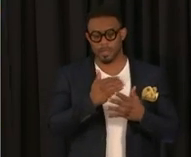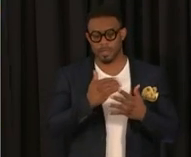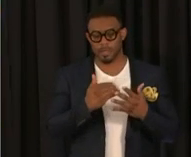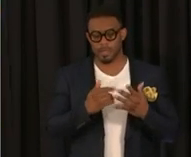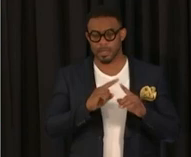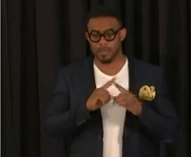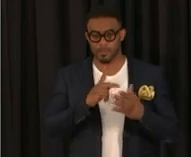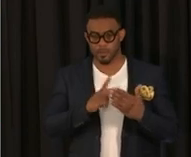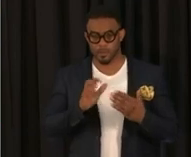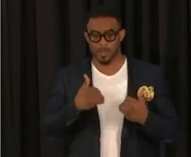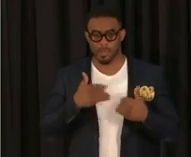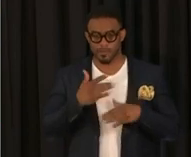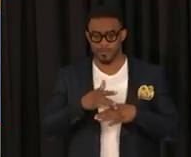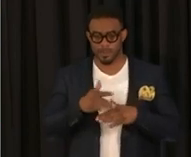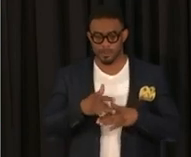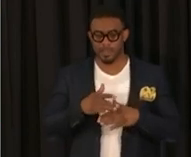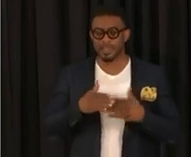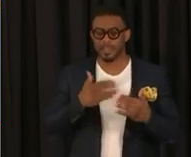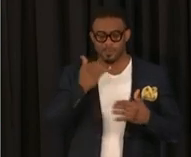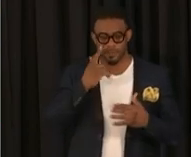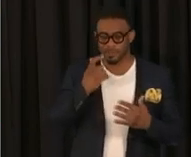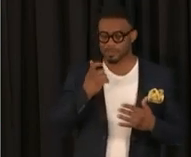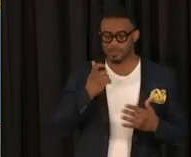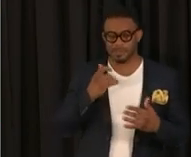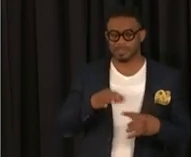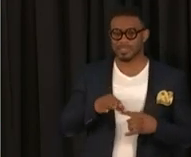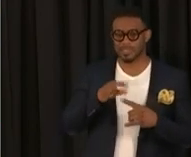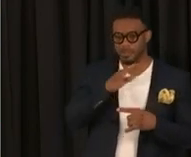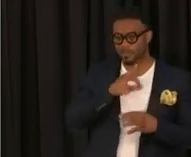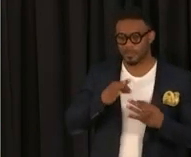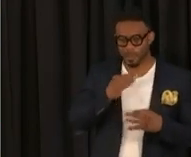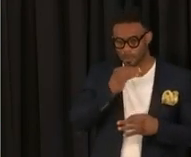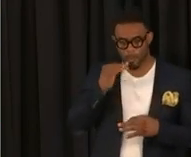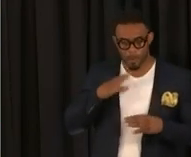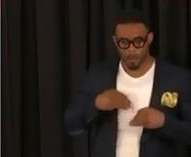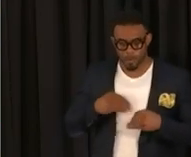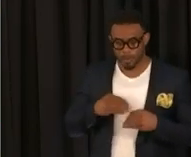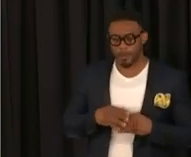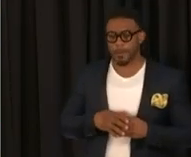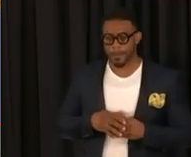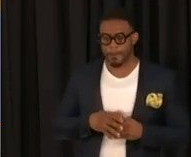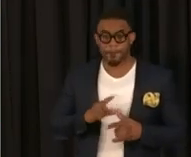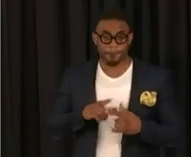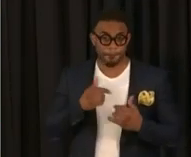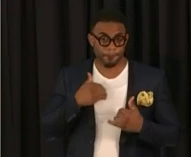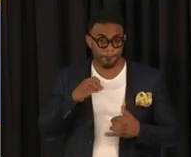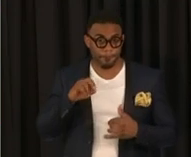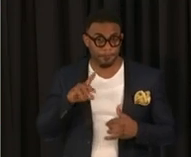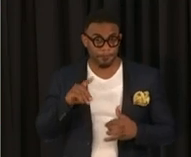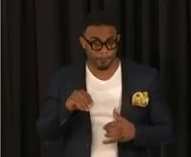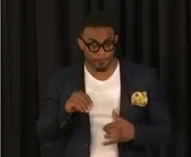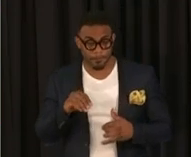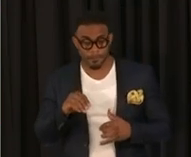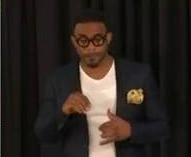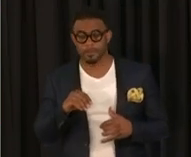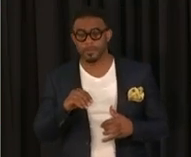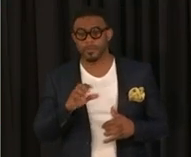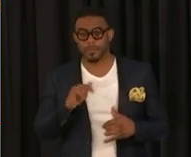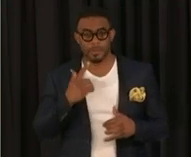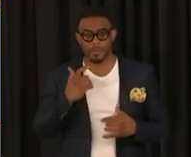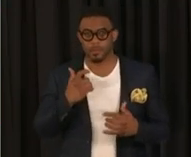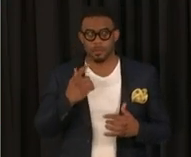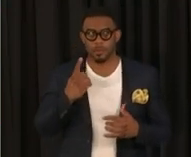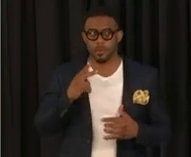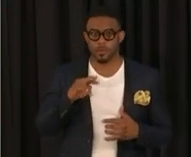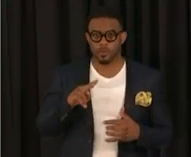different programs that we have available, even if you're just a single family homeowner, mm-hmm. If you have a single family home, or if you have a condo and